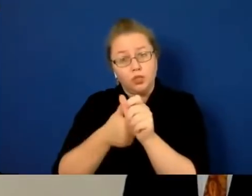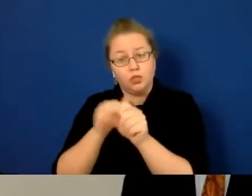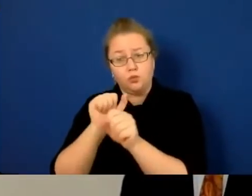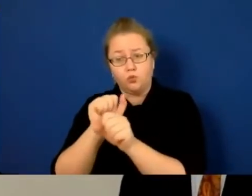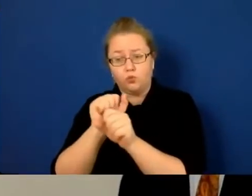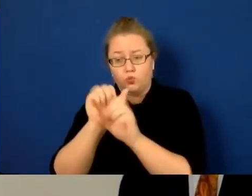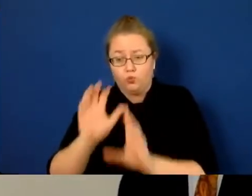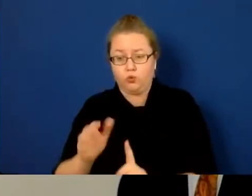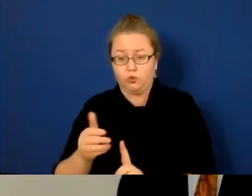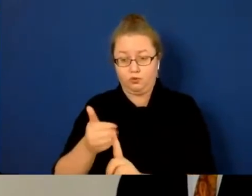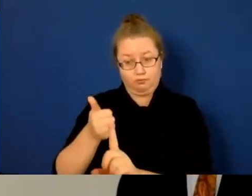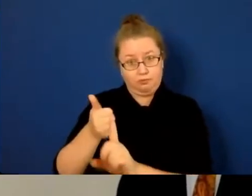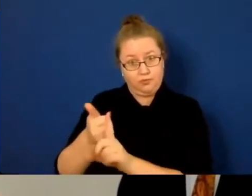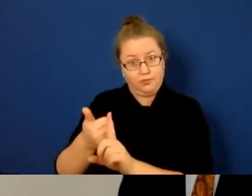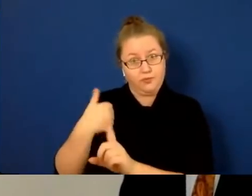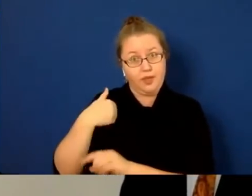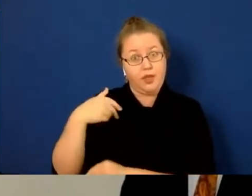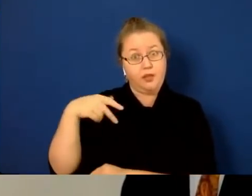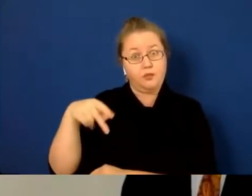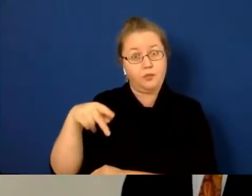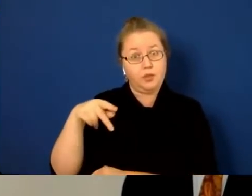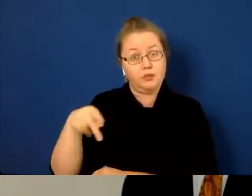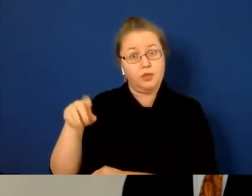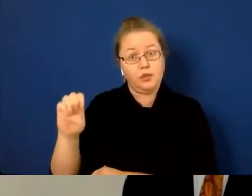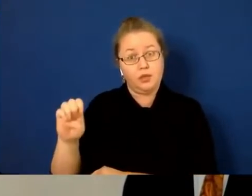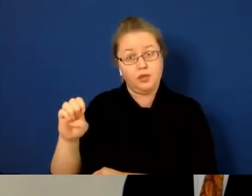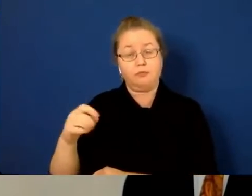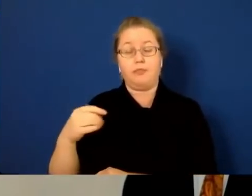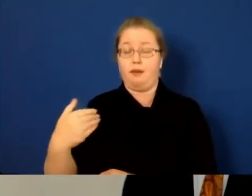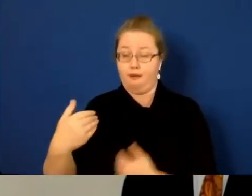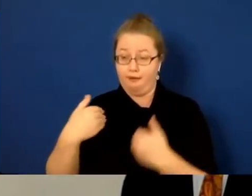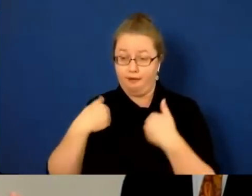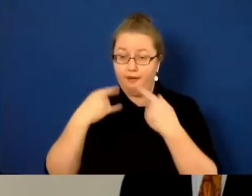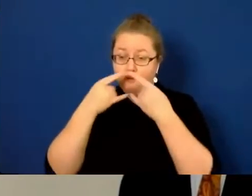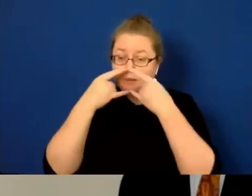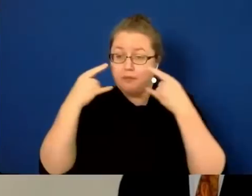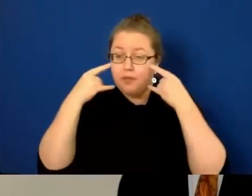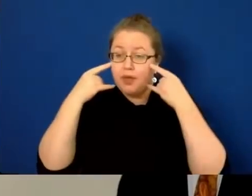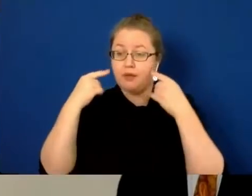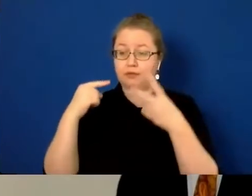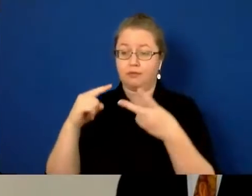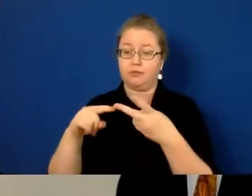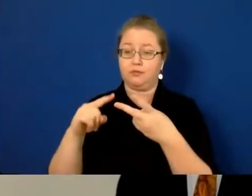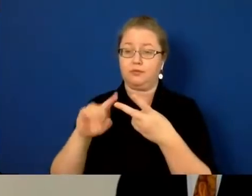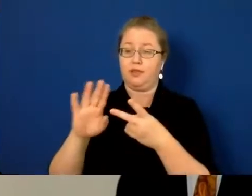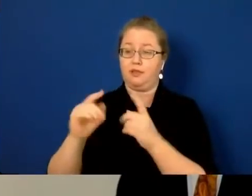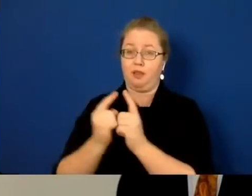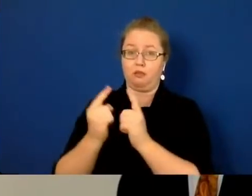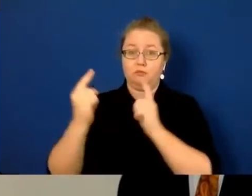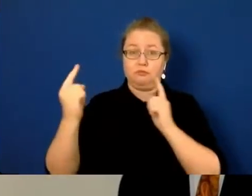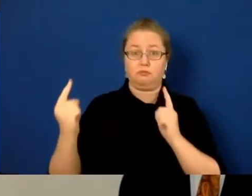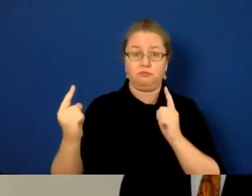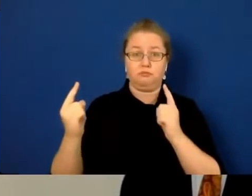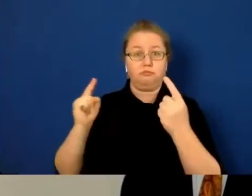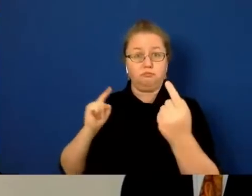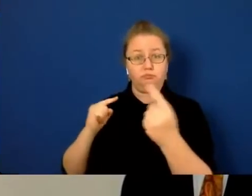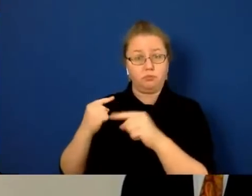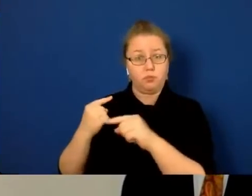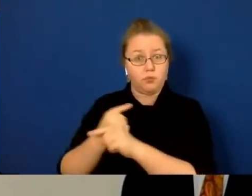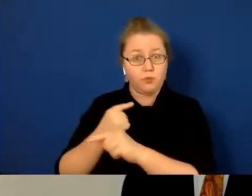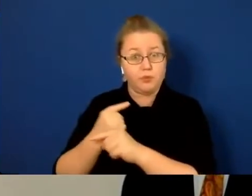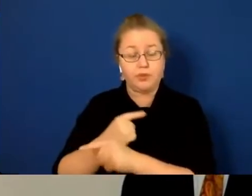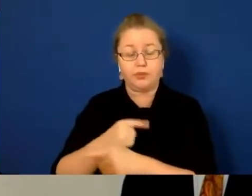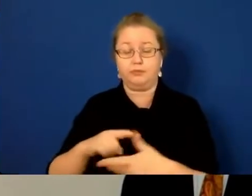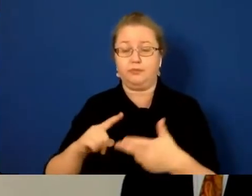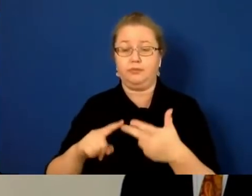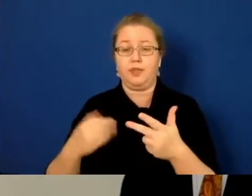effectively is barriers. So we have two parts to this. In the grocery stores and other retail stores, every business needs to